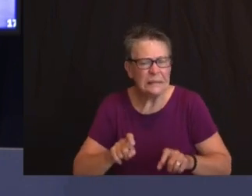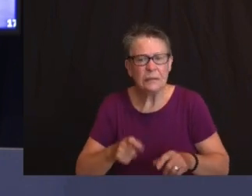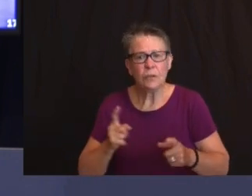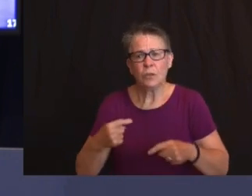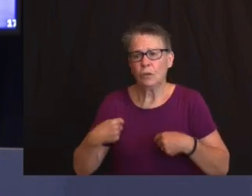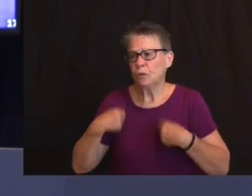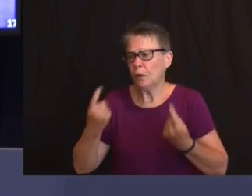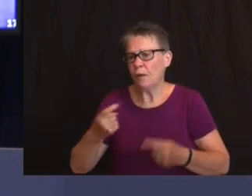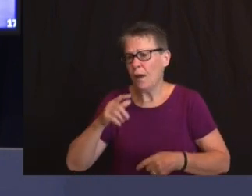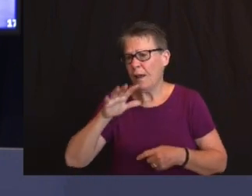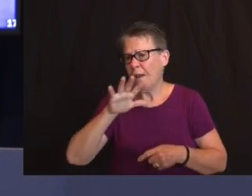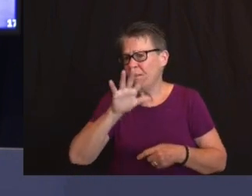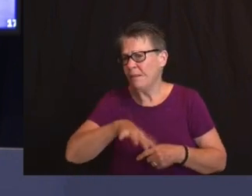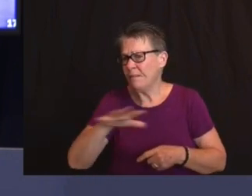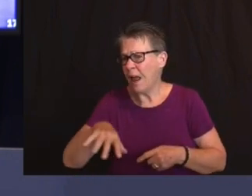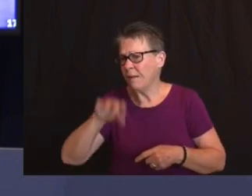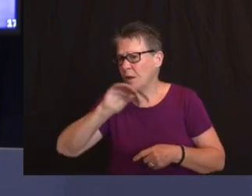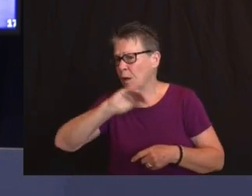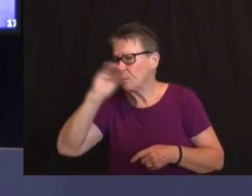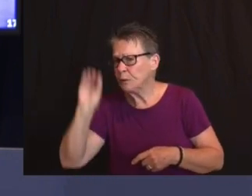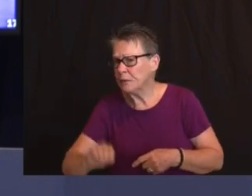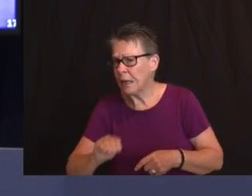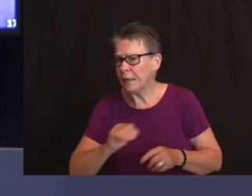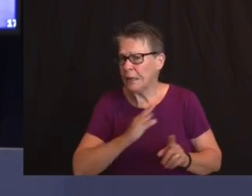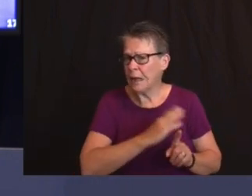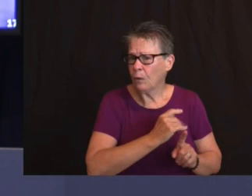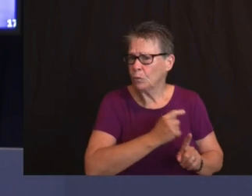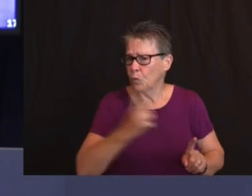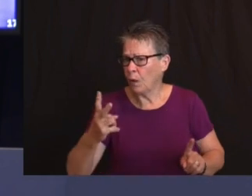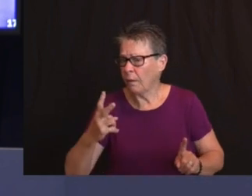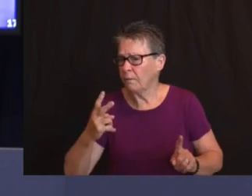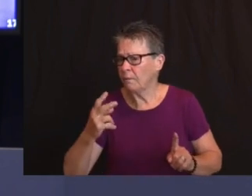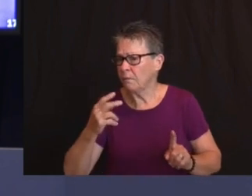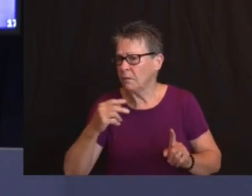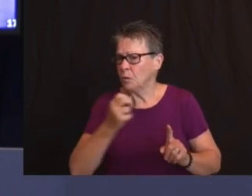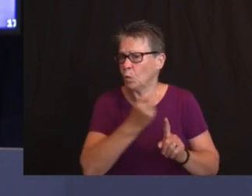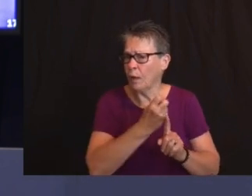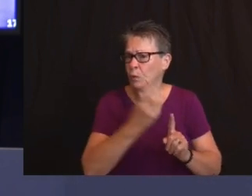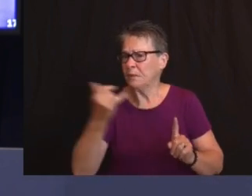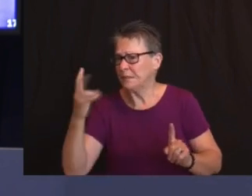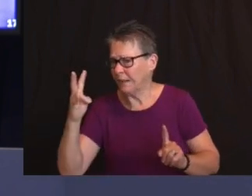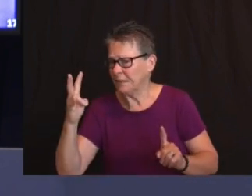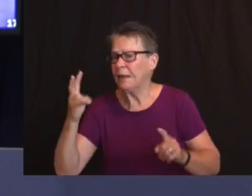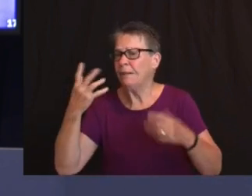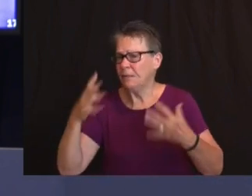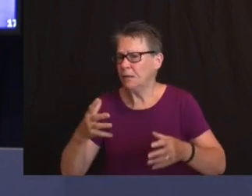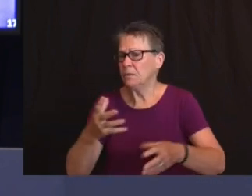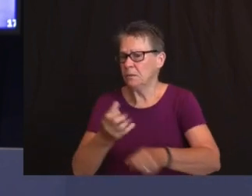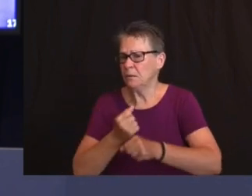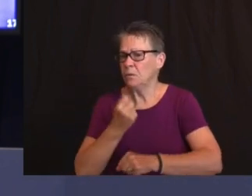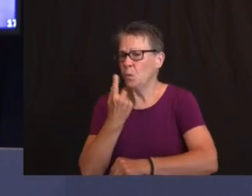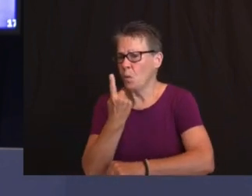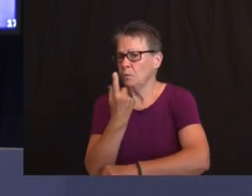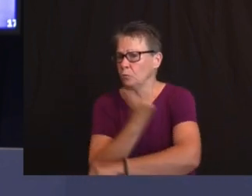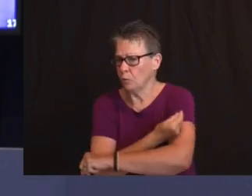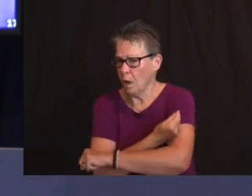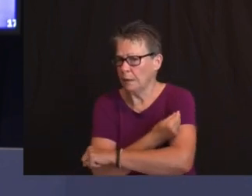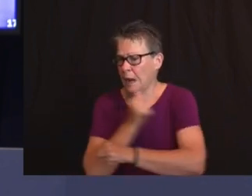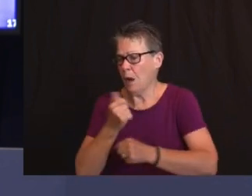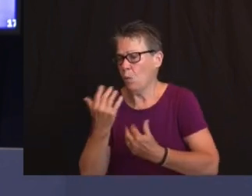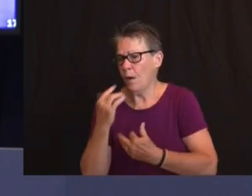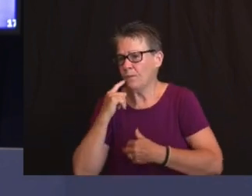children ages 12 to 17 have received at least one dose of vaccine, and